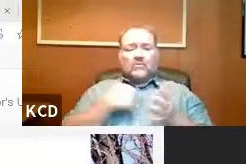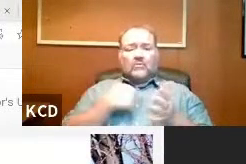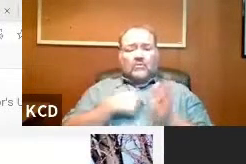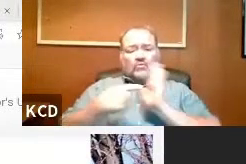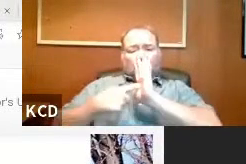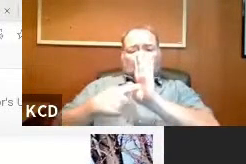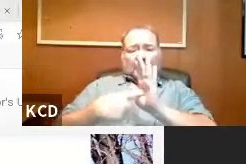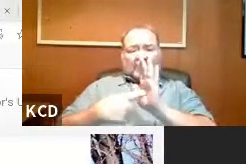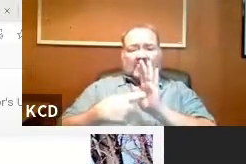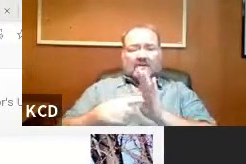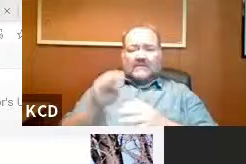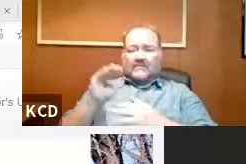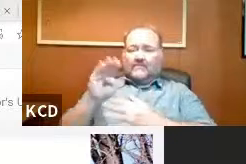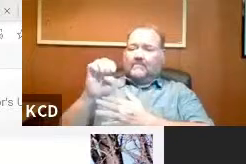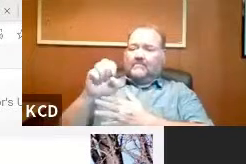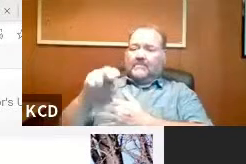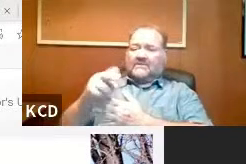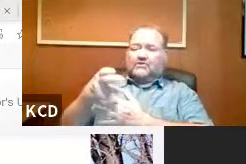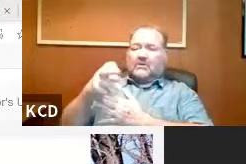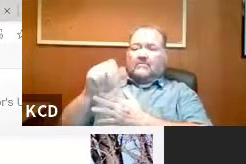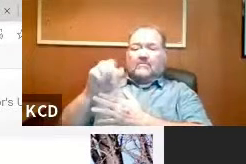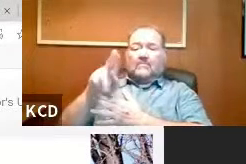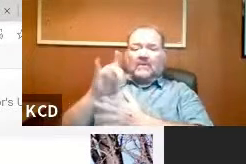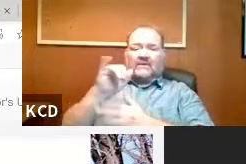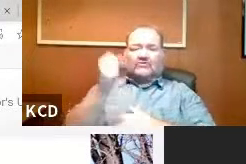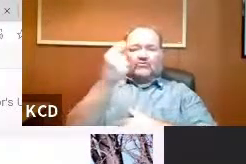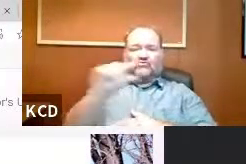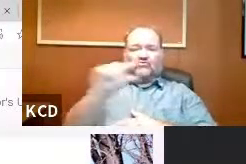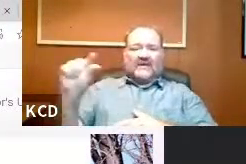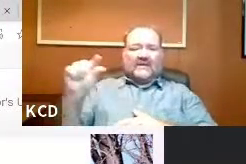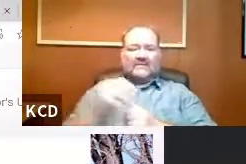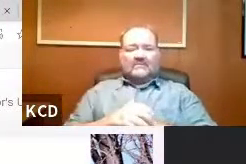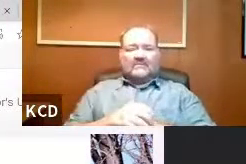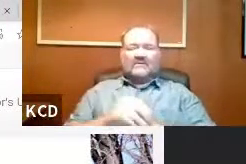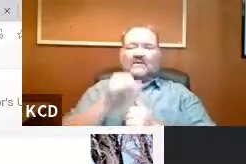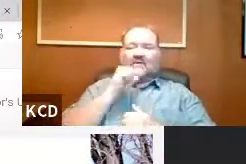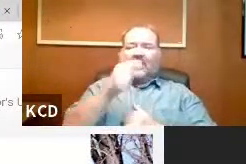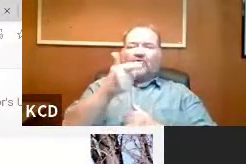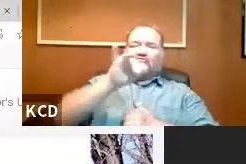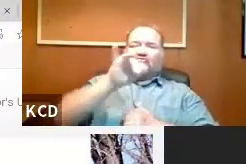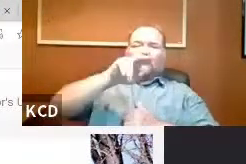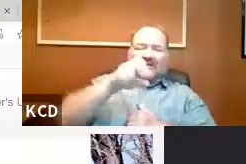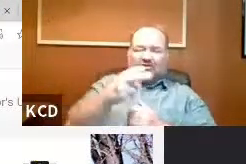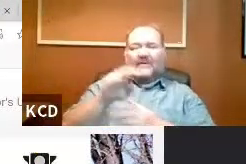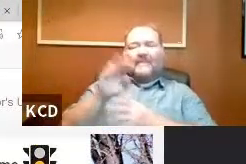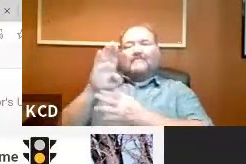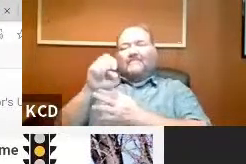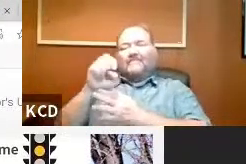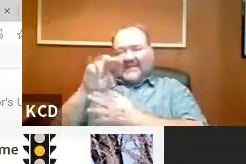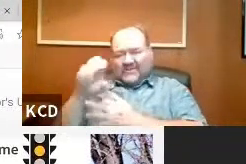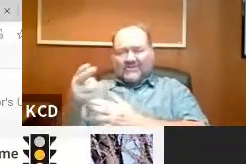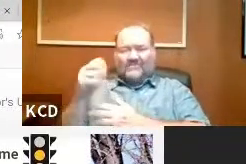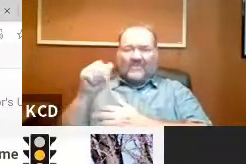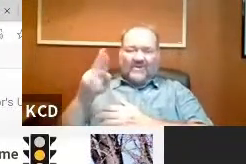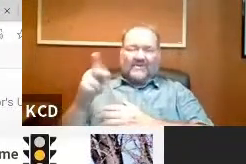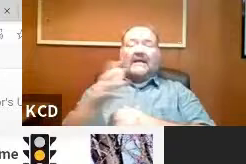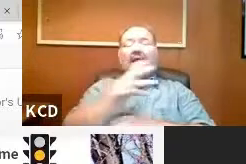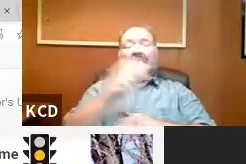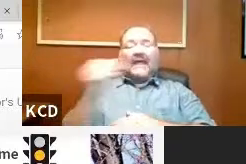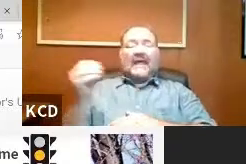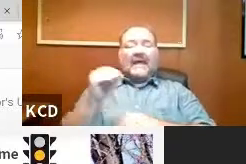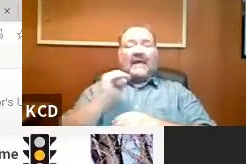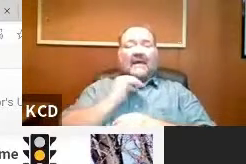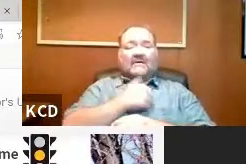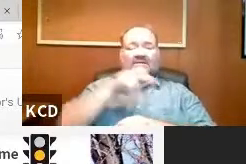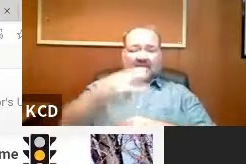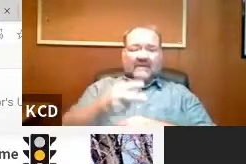this benchmark as green. It's not a Grinch mark, I guess, it's a benchmark. Our second benchmark is community-wide sustained